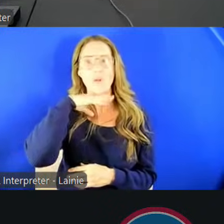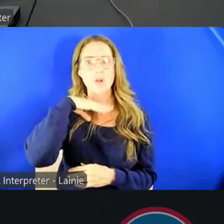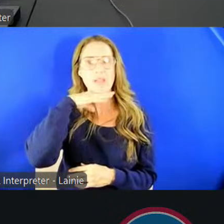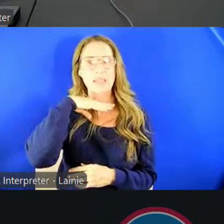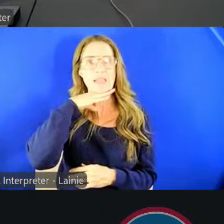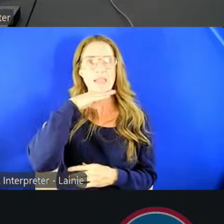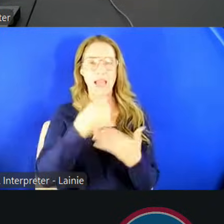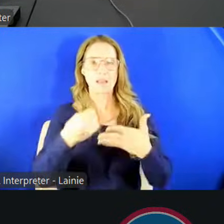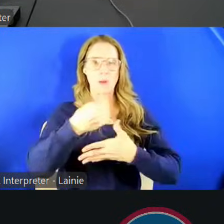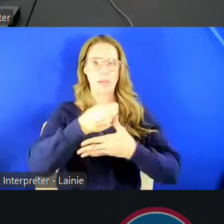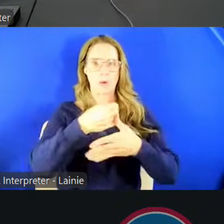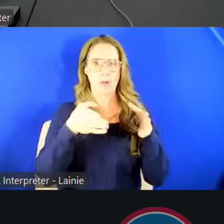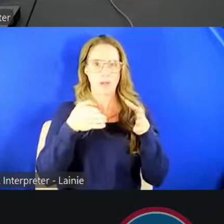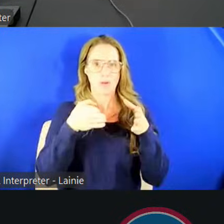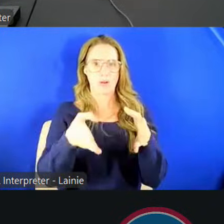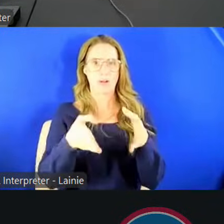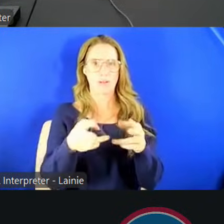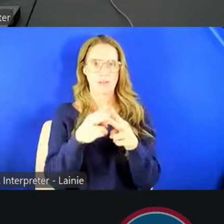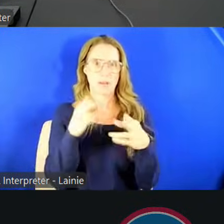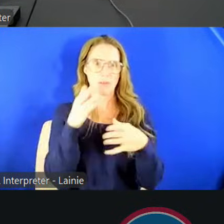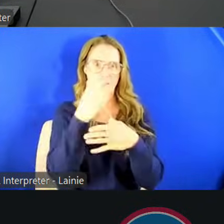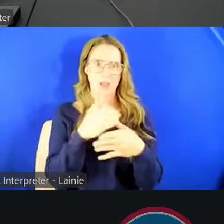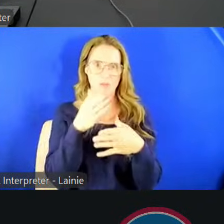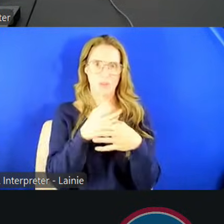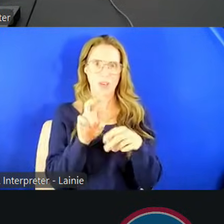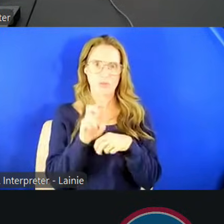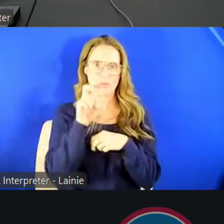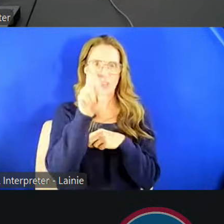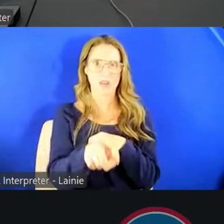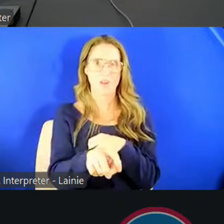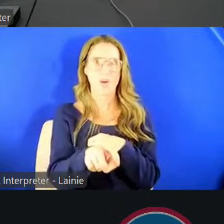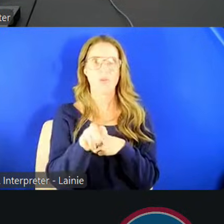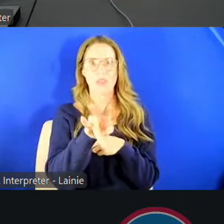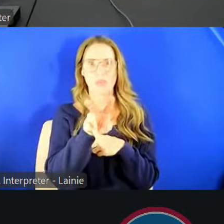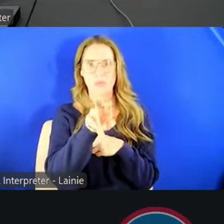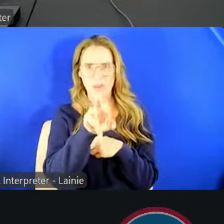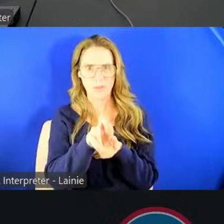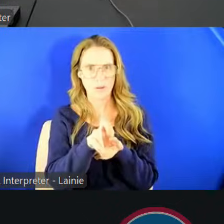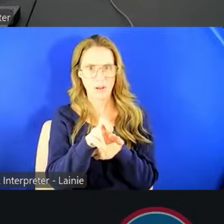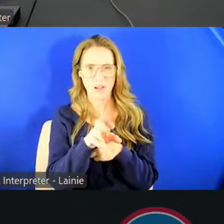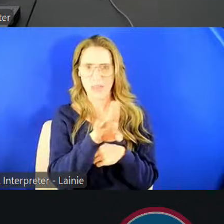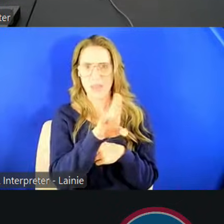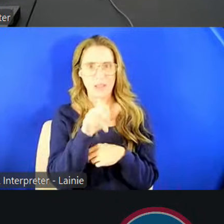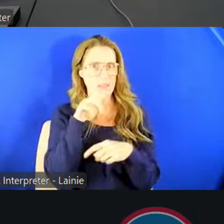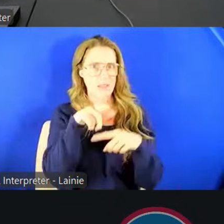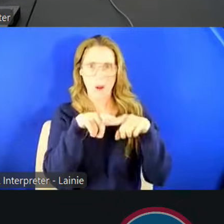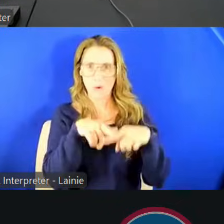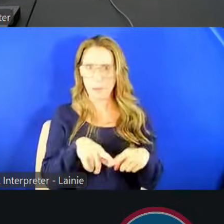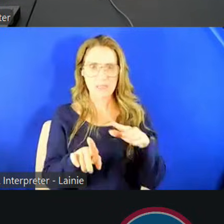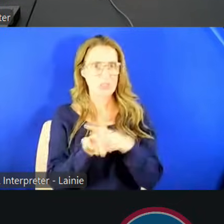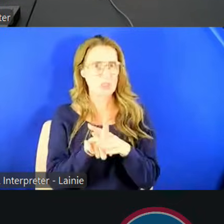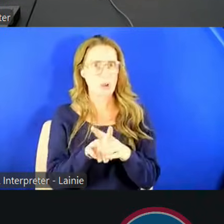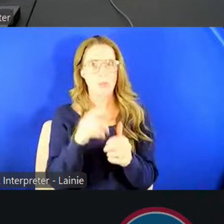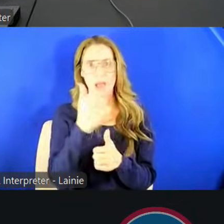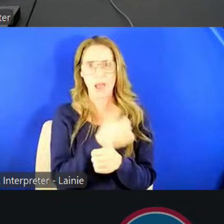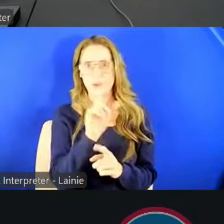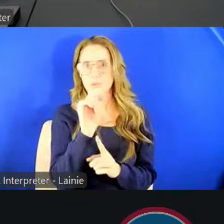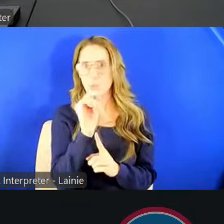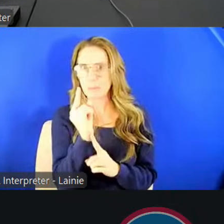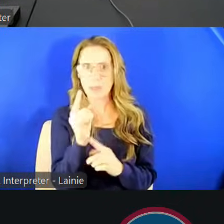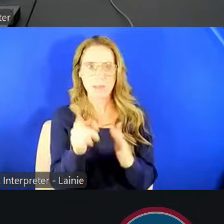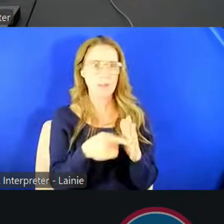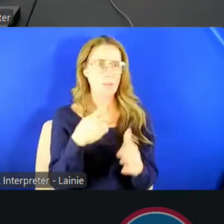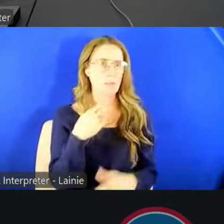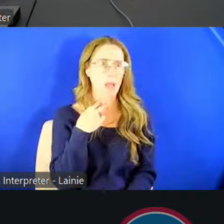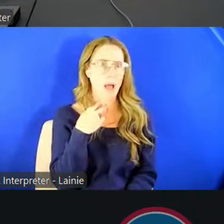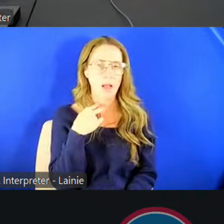been very annoying to get over the river just because the buses aren't reliable. They show up every 20 minutes. Even then, sometimes they get stuck. And then as you